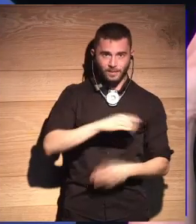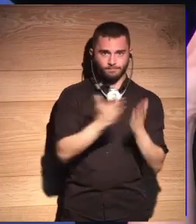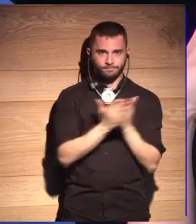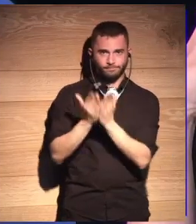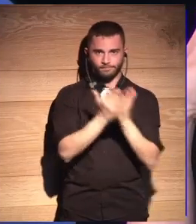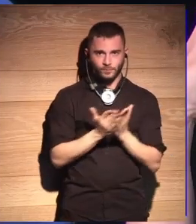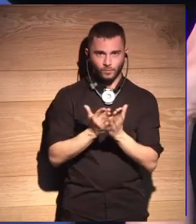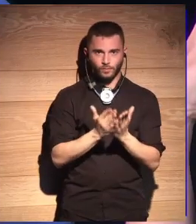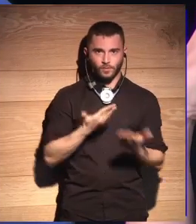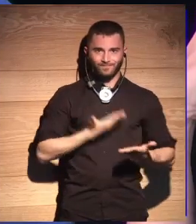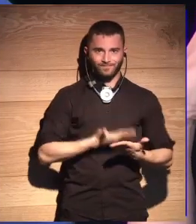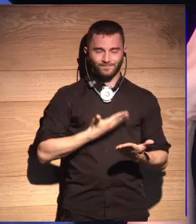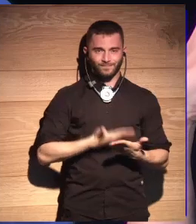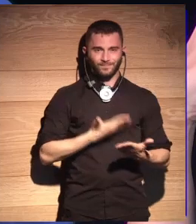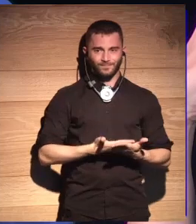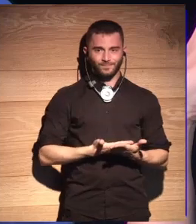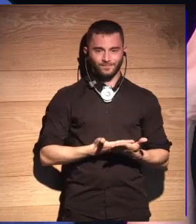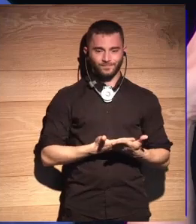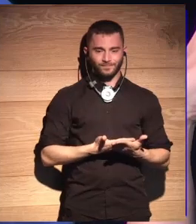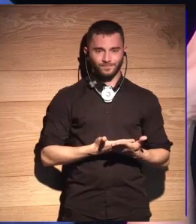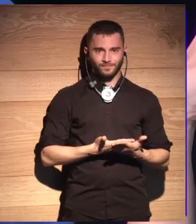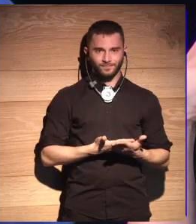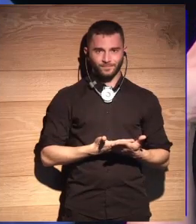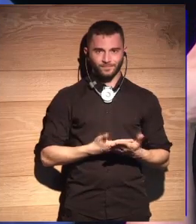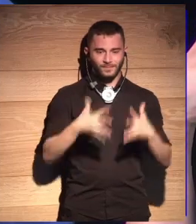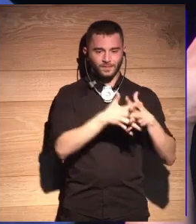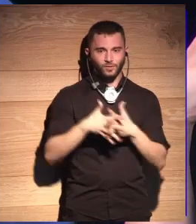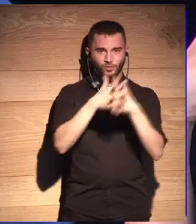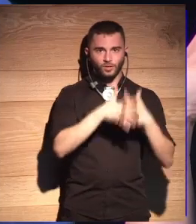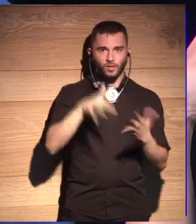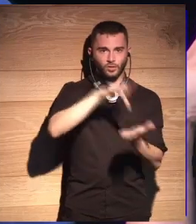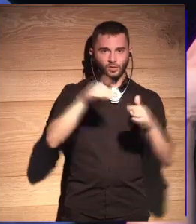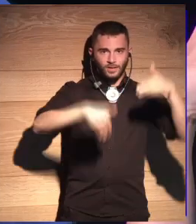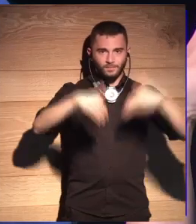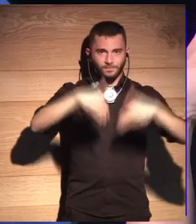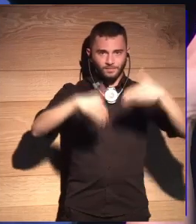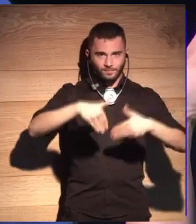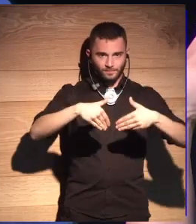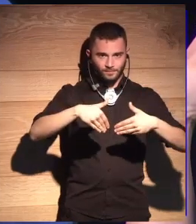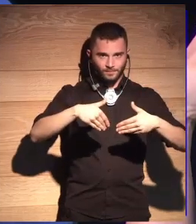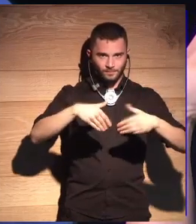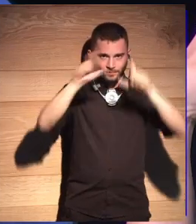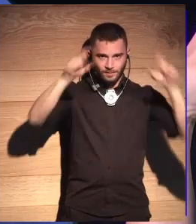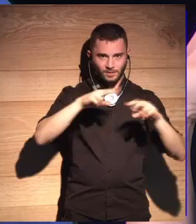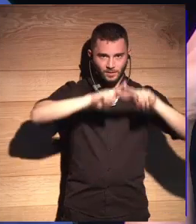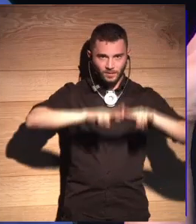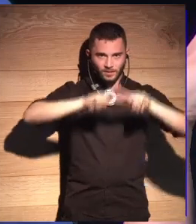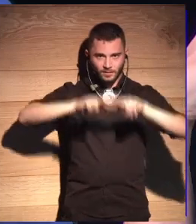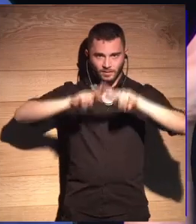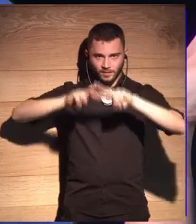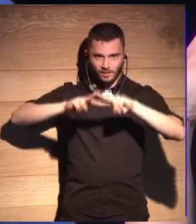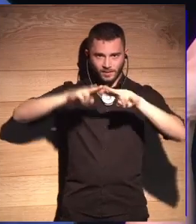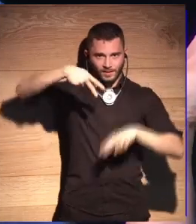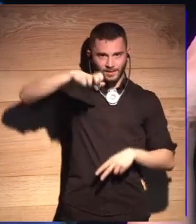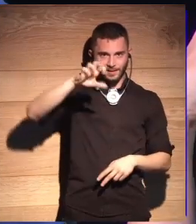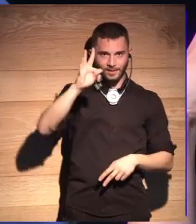of what happened in the 2016 election in the United States. There's this excellent book called Network Propaganda by Yochai Benkler and some co-authors. And